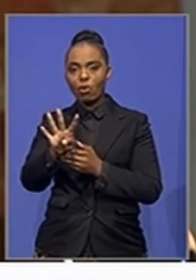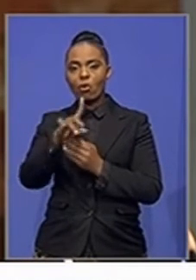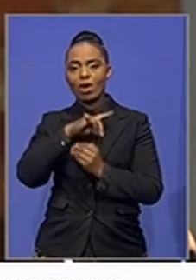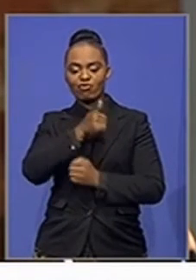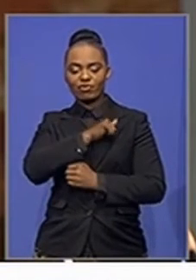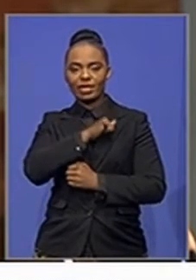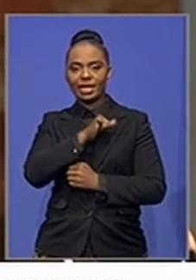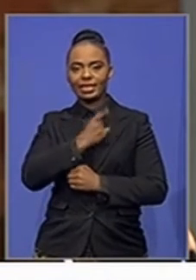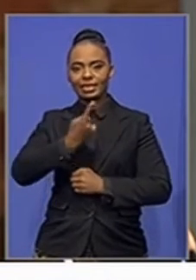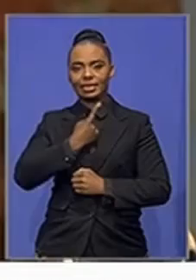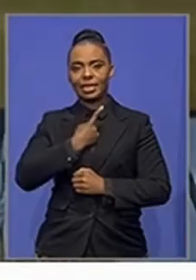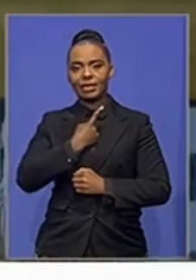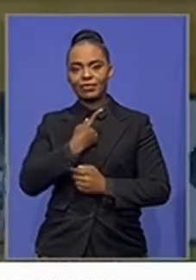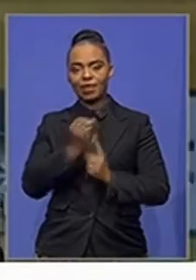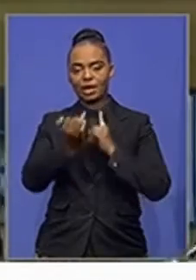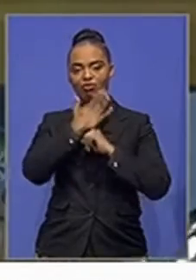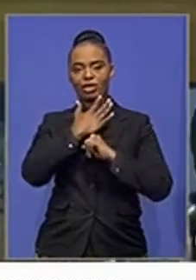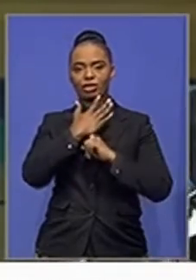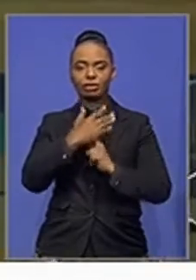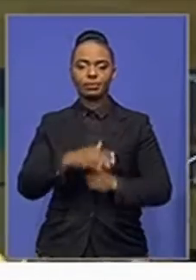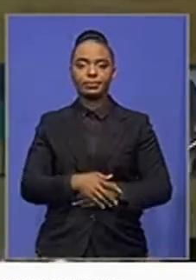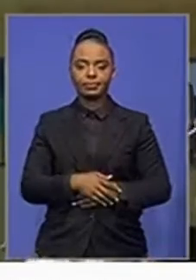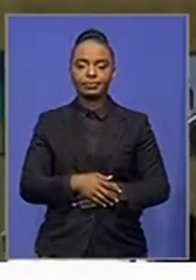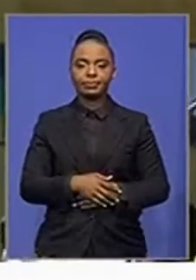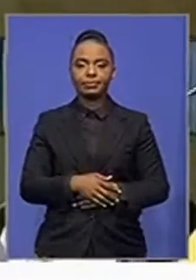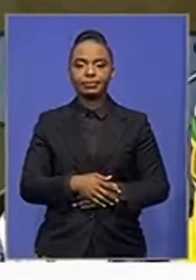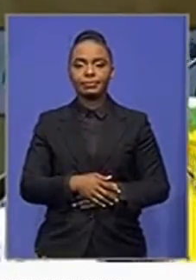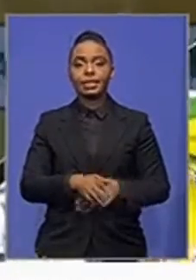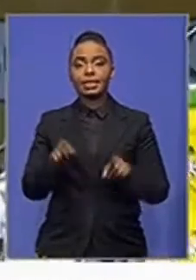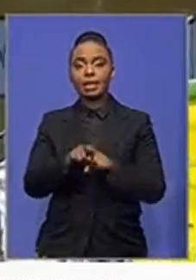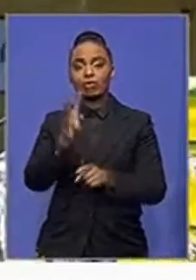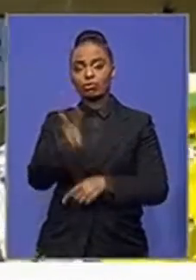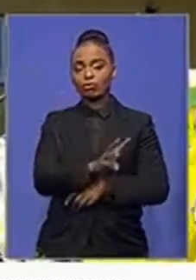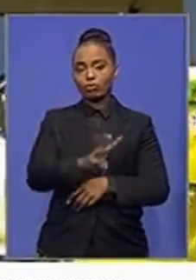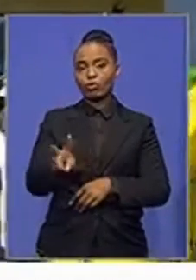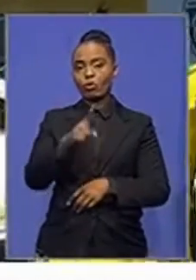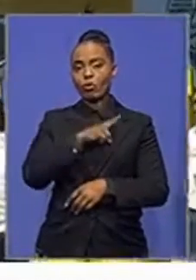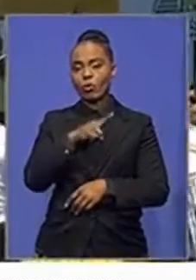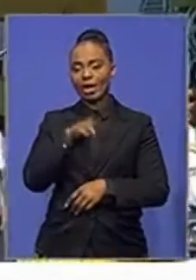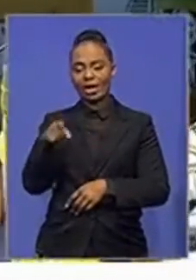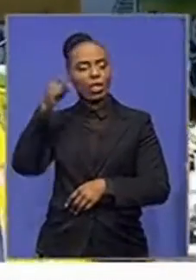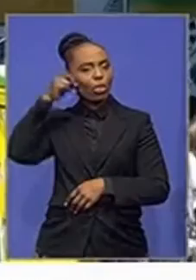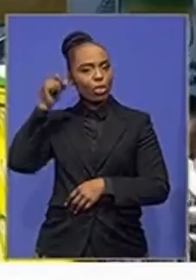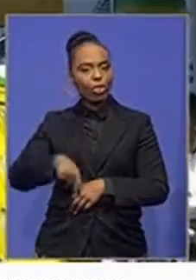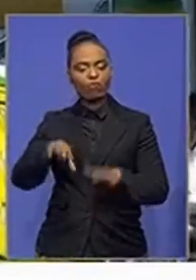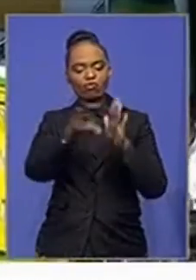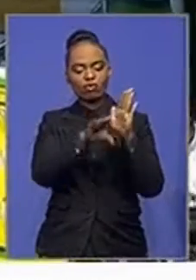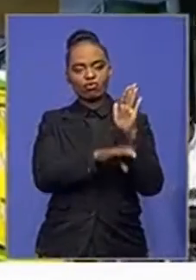against self-incrimination. Gape o kgadilwe ka mafoko a bogale ka go nna nyaditse molaotheo le melao ya Aforika